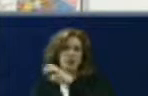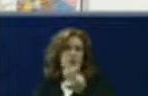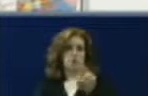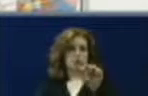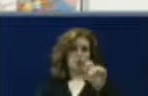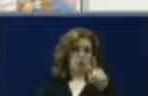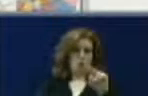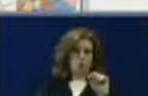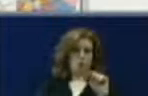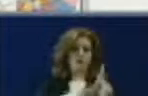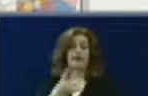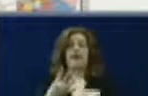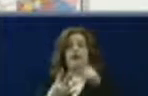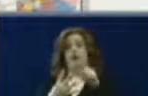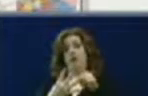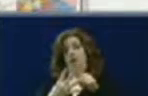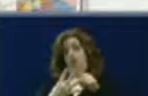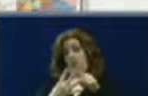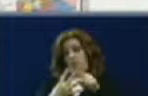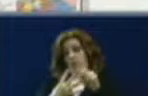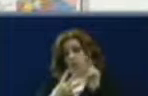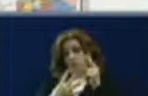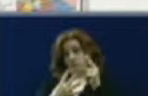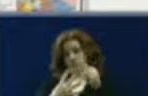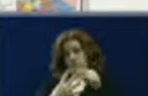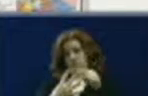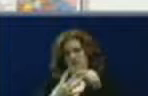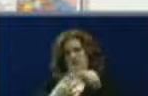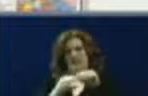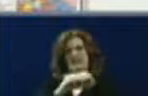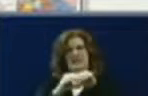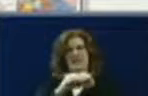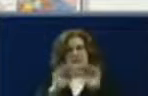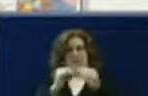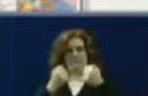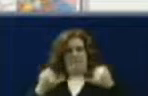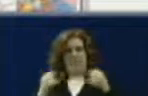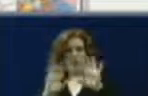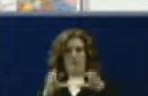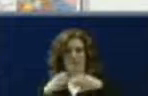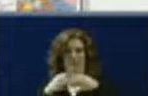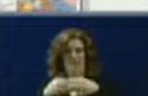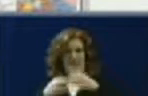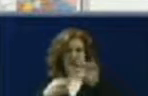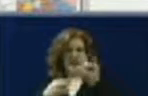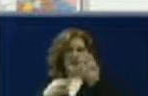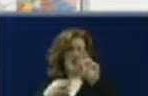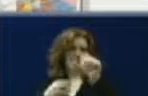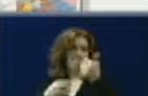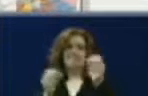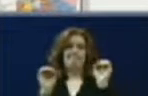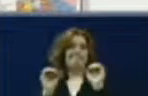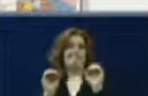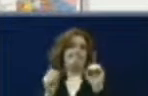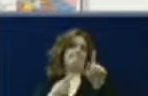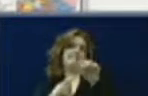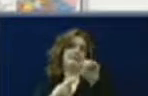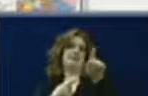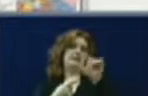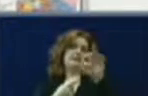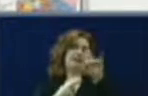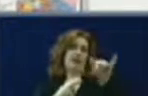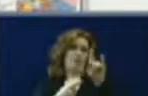Option 2 is just containing that boundary within cluster 10 without the Zachary Taylor